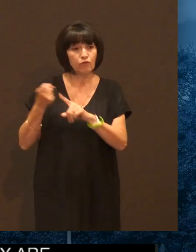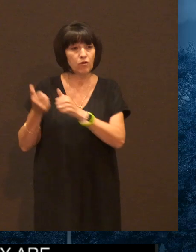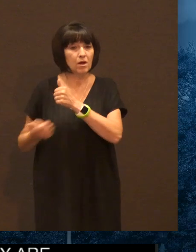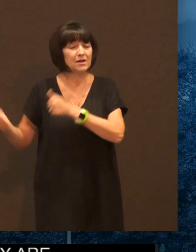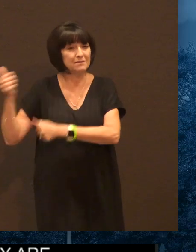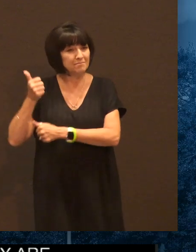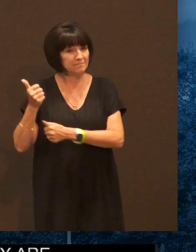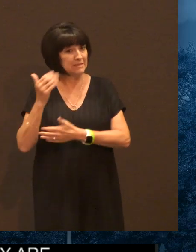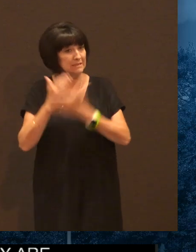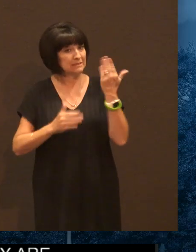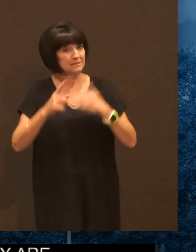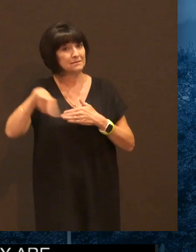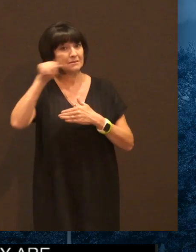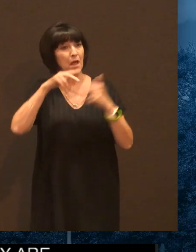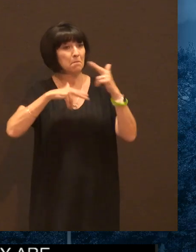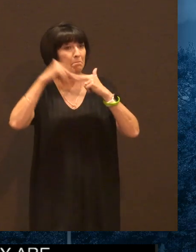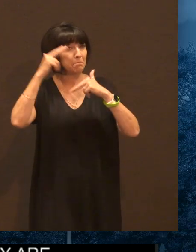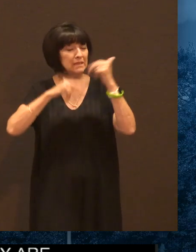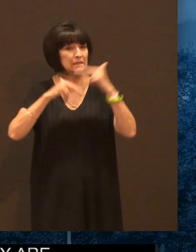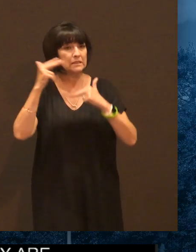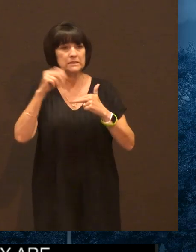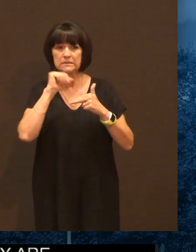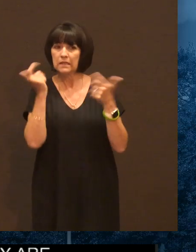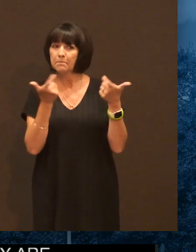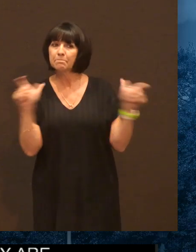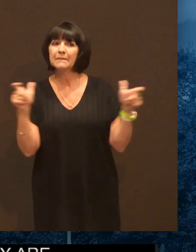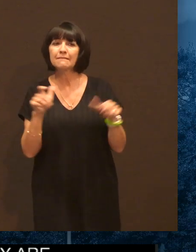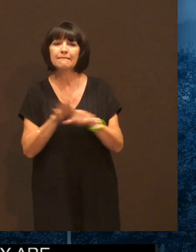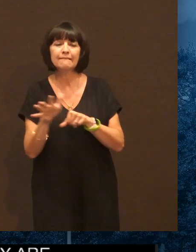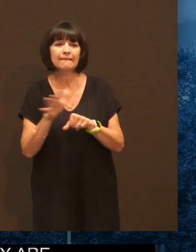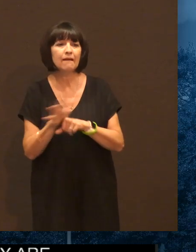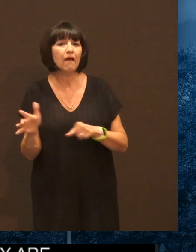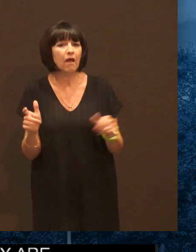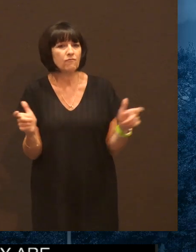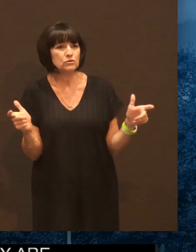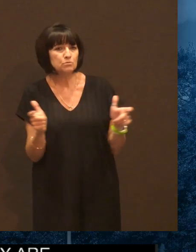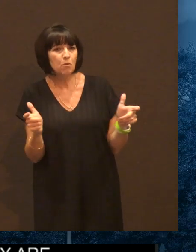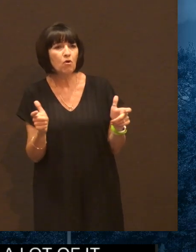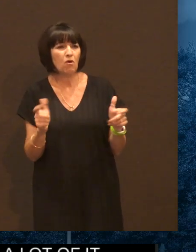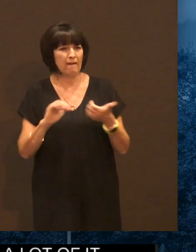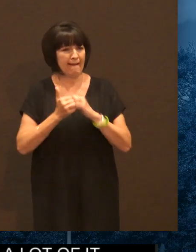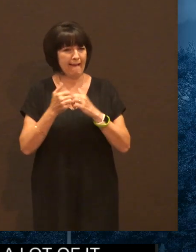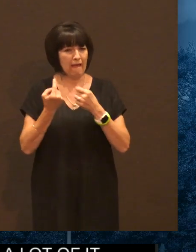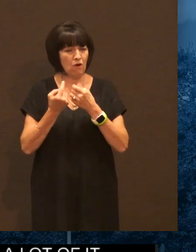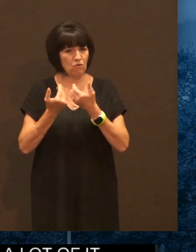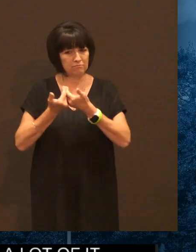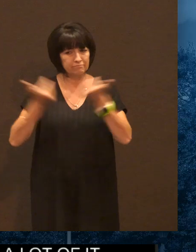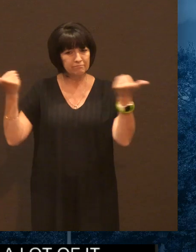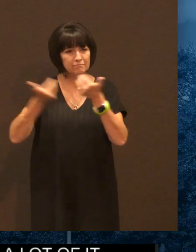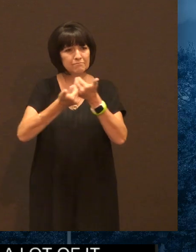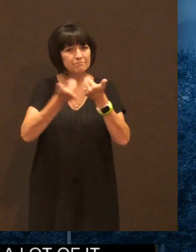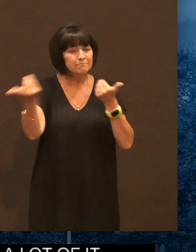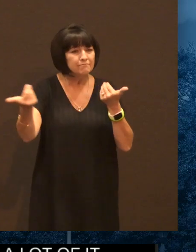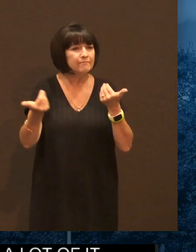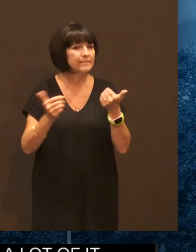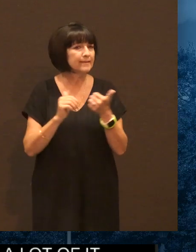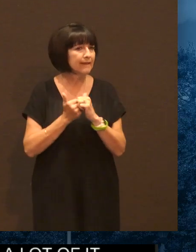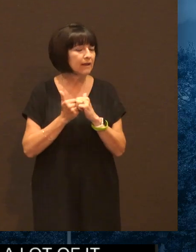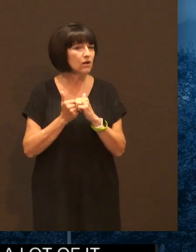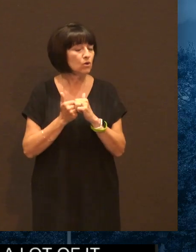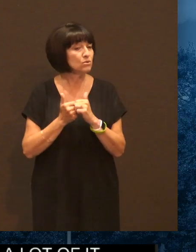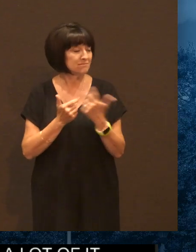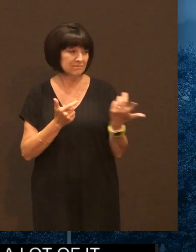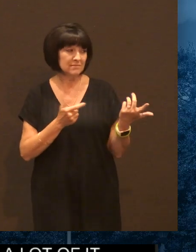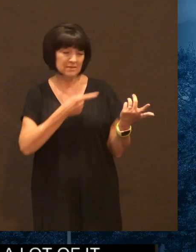they have. But I think the really positive thing, and Dr. Bunting mentioned it, we've been talking to